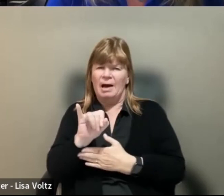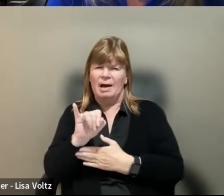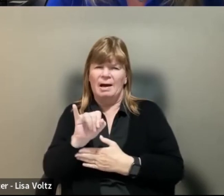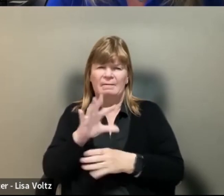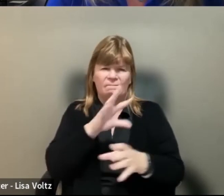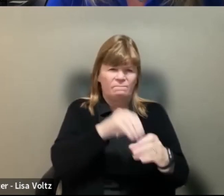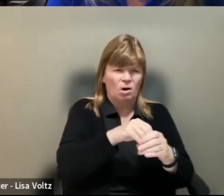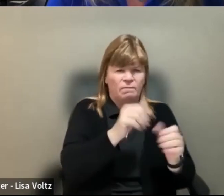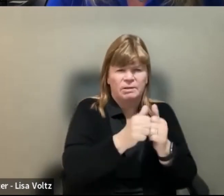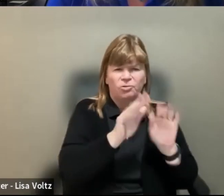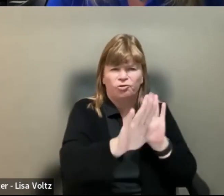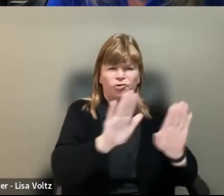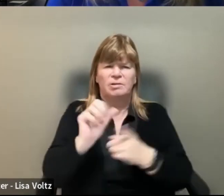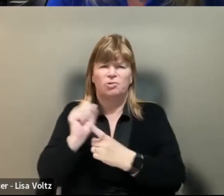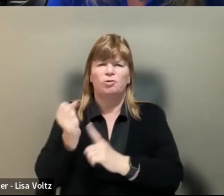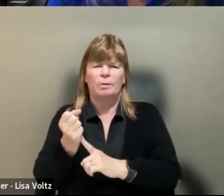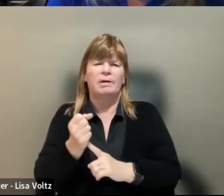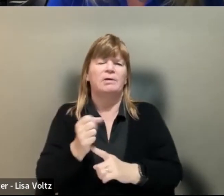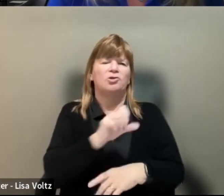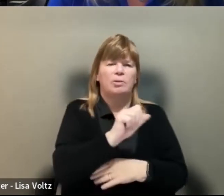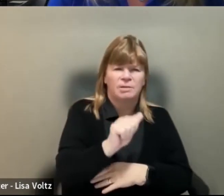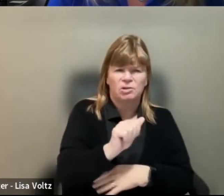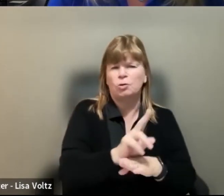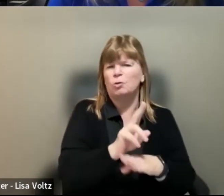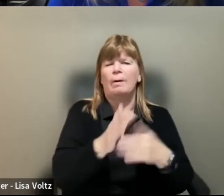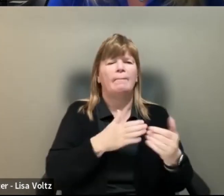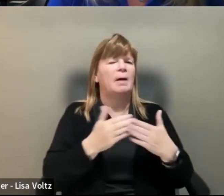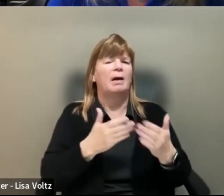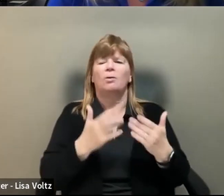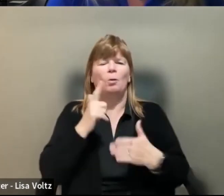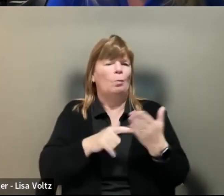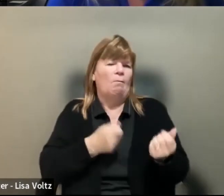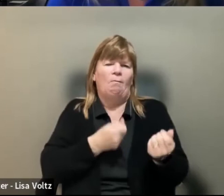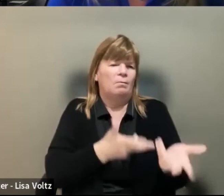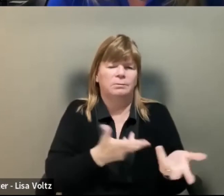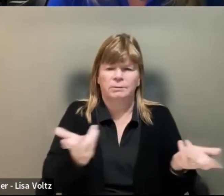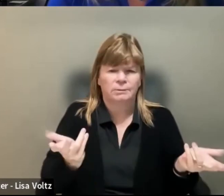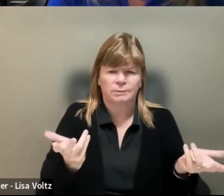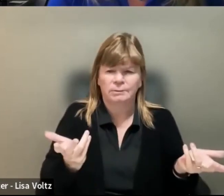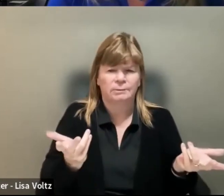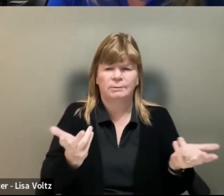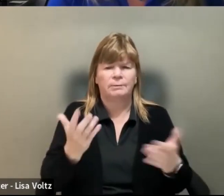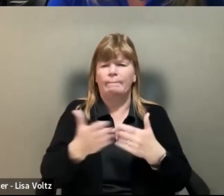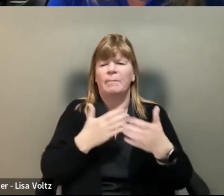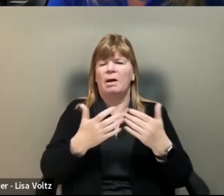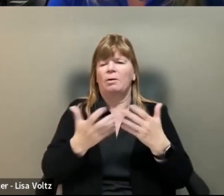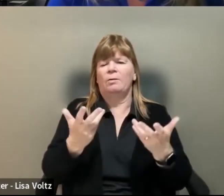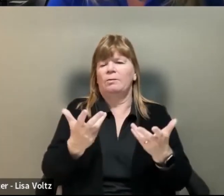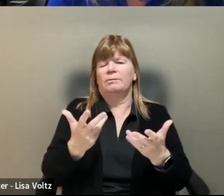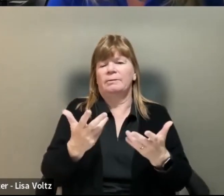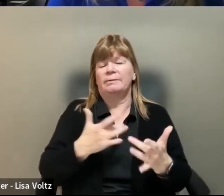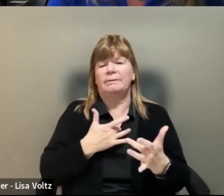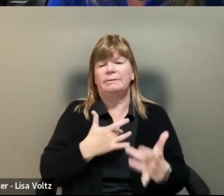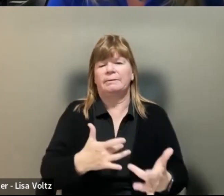these situations, right? Substance use, regardless of what caused it. Regardless, a lot of sometimes